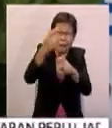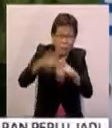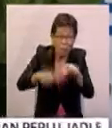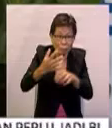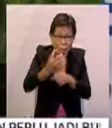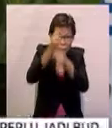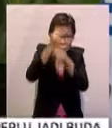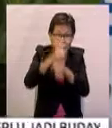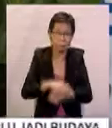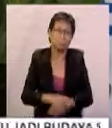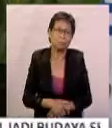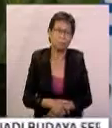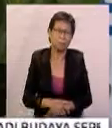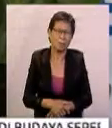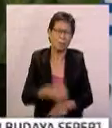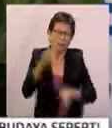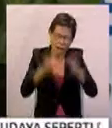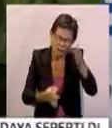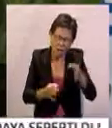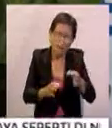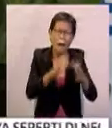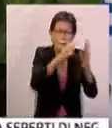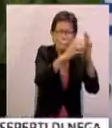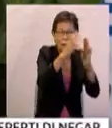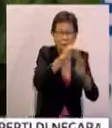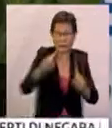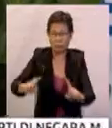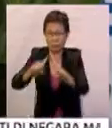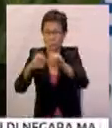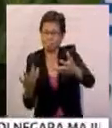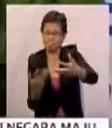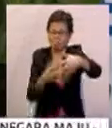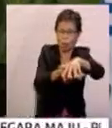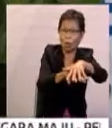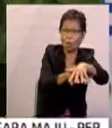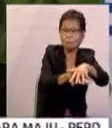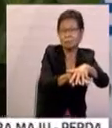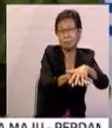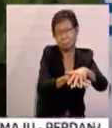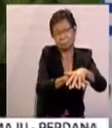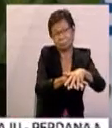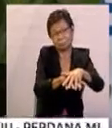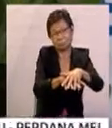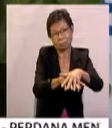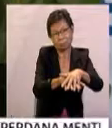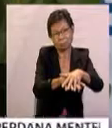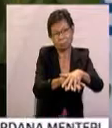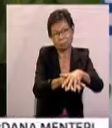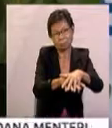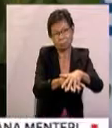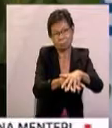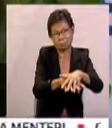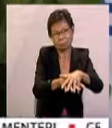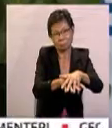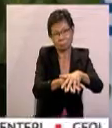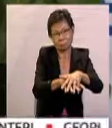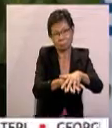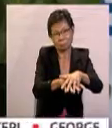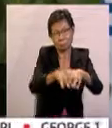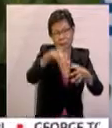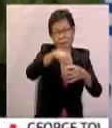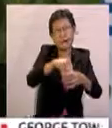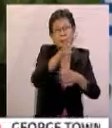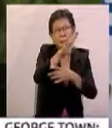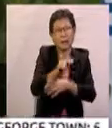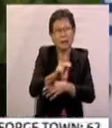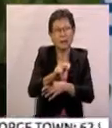we won. But if you join PAS and UMNO, BN at that time, our margin is